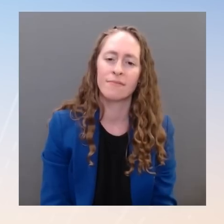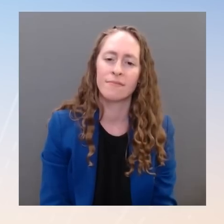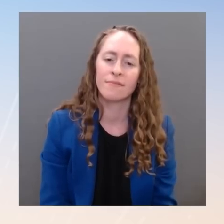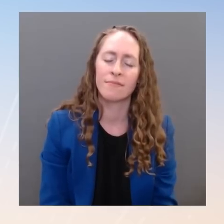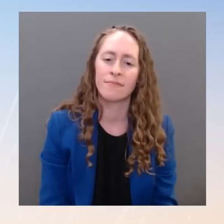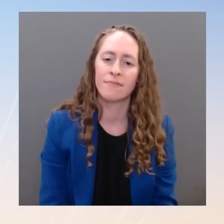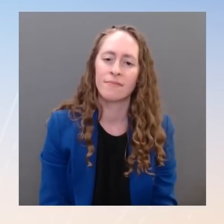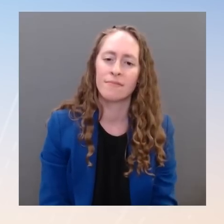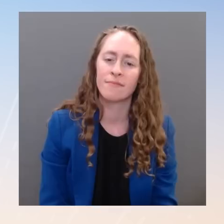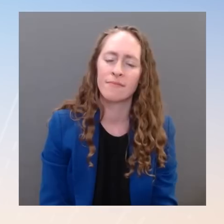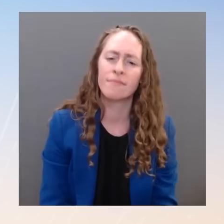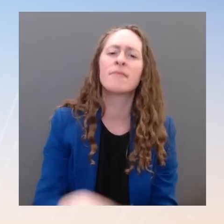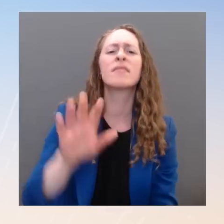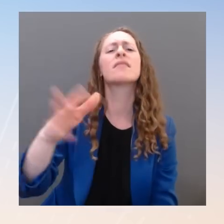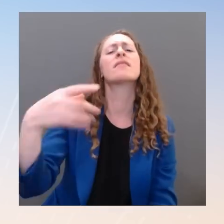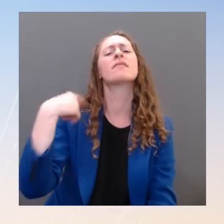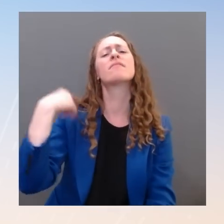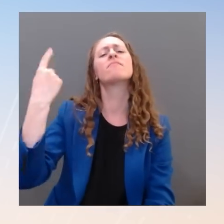issue.